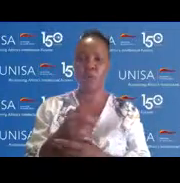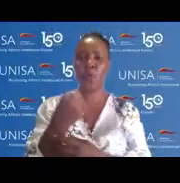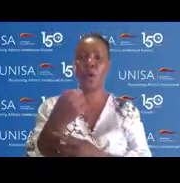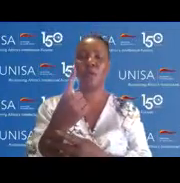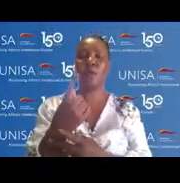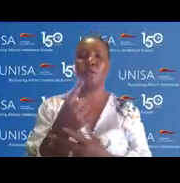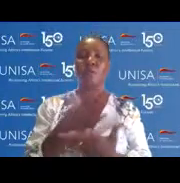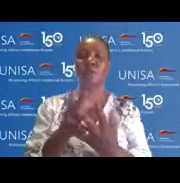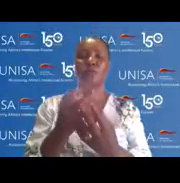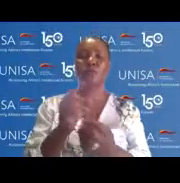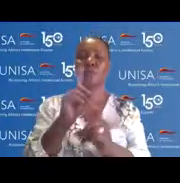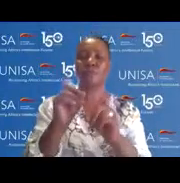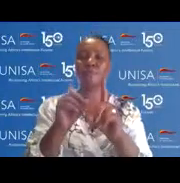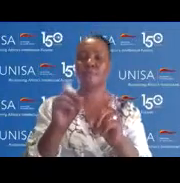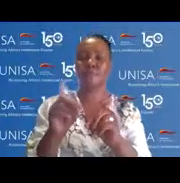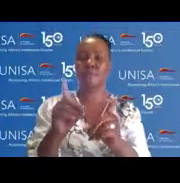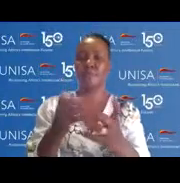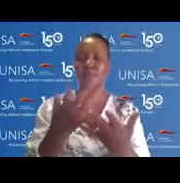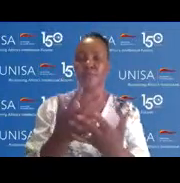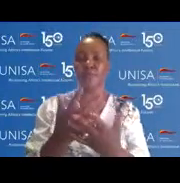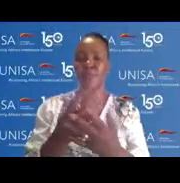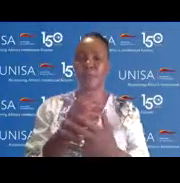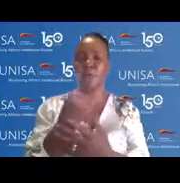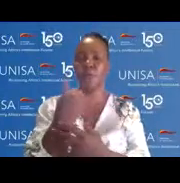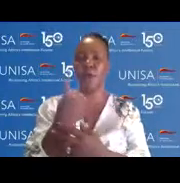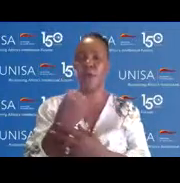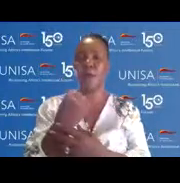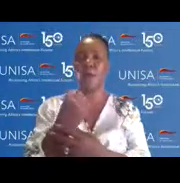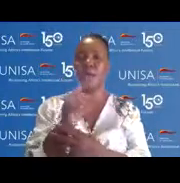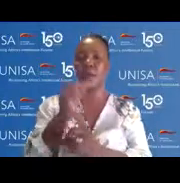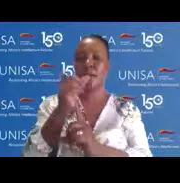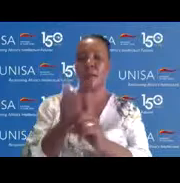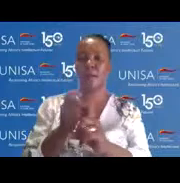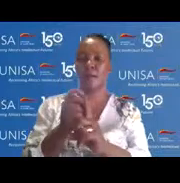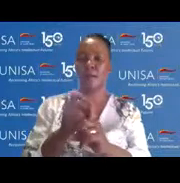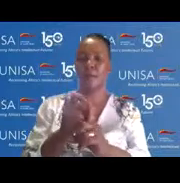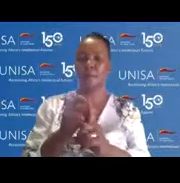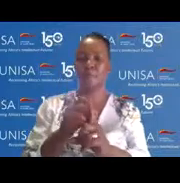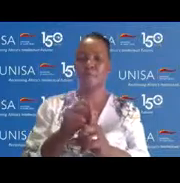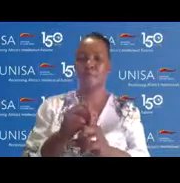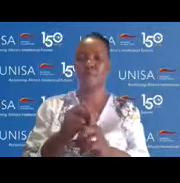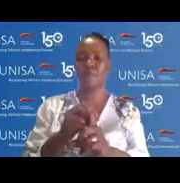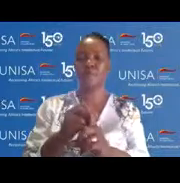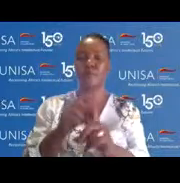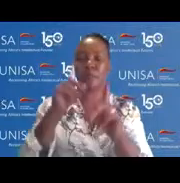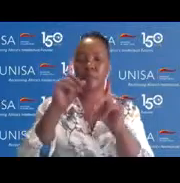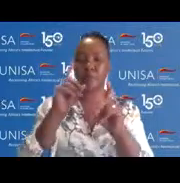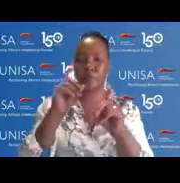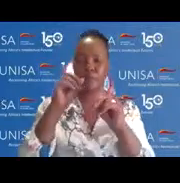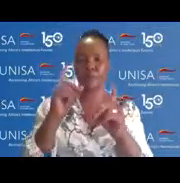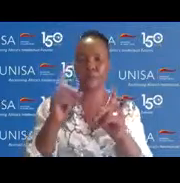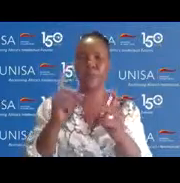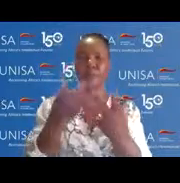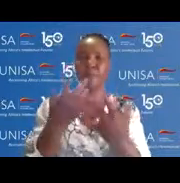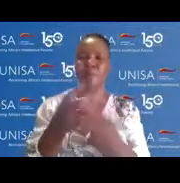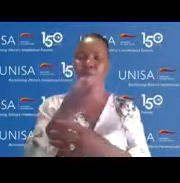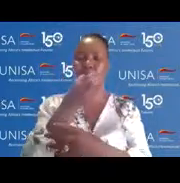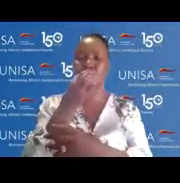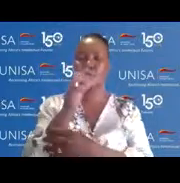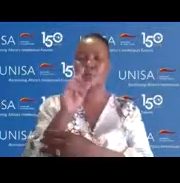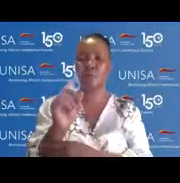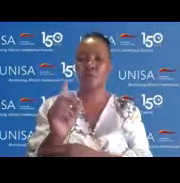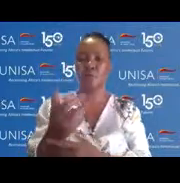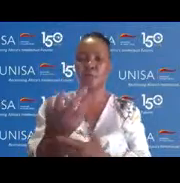always wondered, because if someone sends you a screenshot of a QR code, can you use that? At least I can say